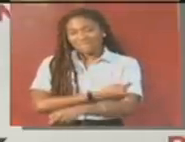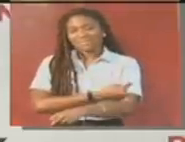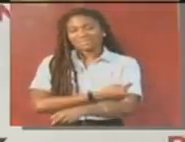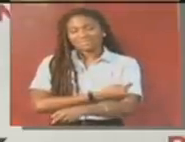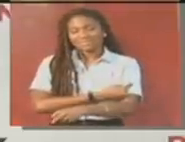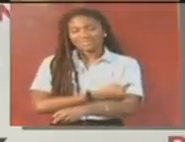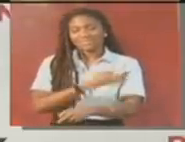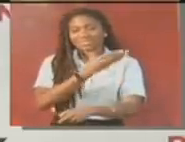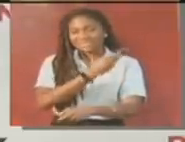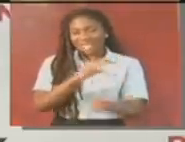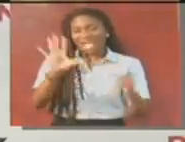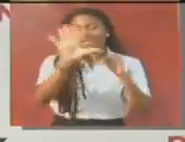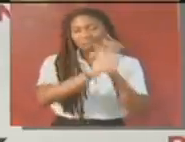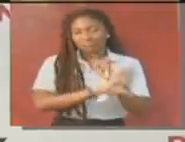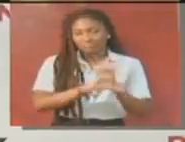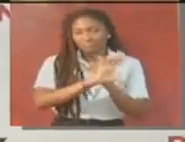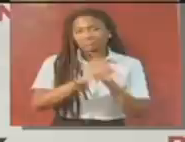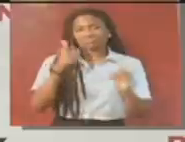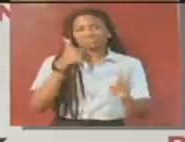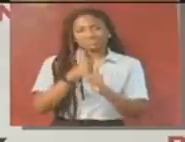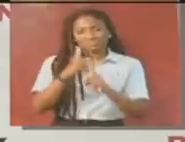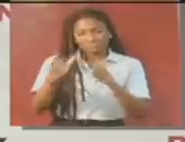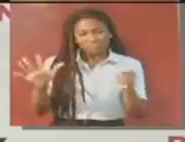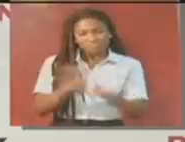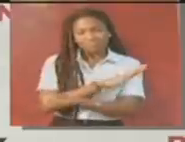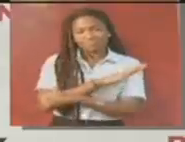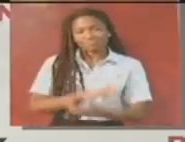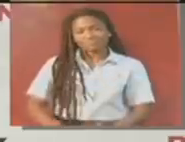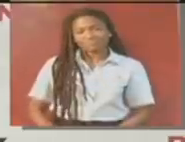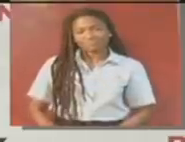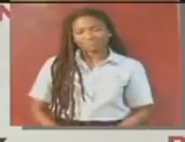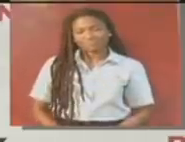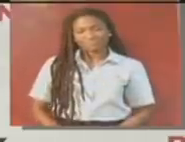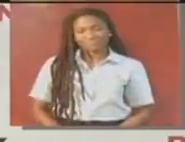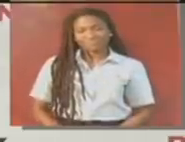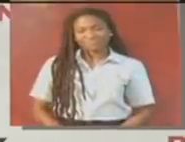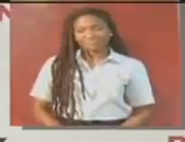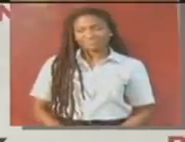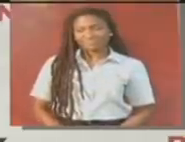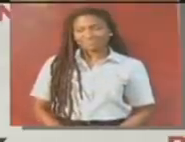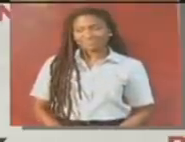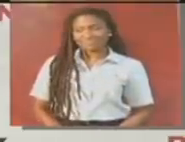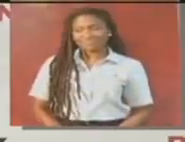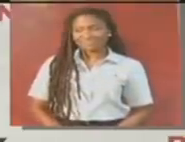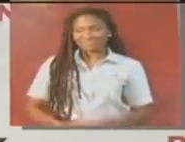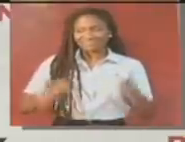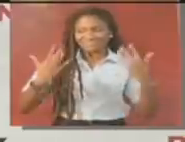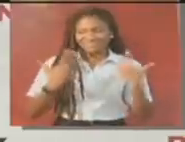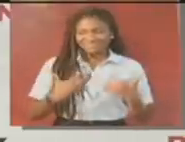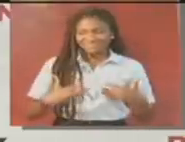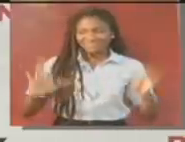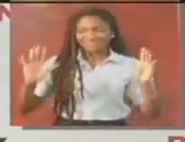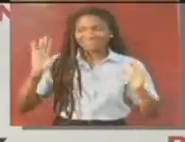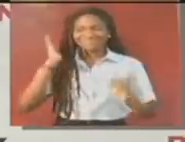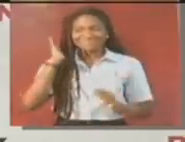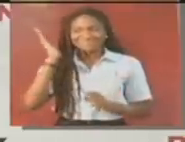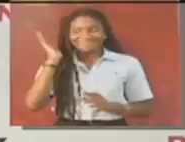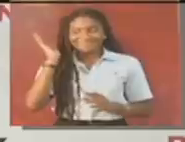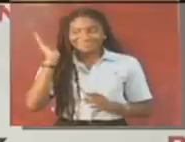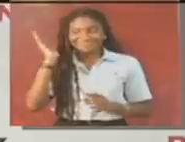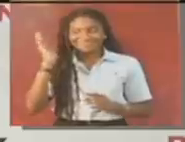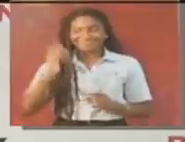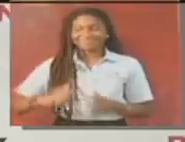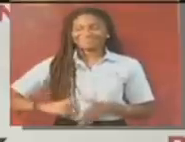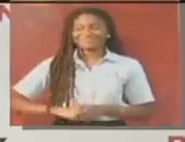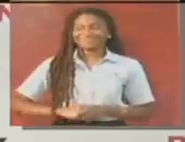full benefit of having been vaccinated. That basically brings me to the end of that additional